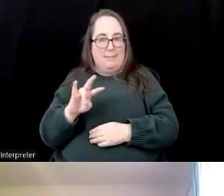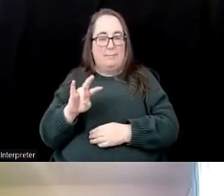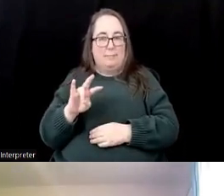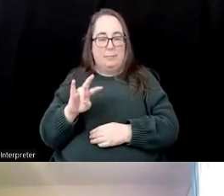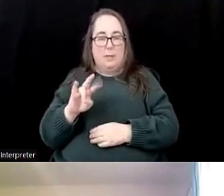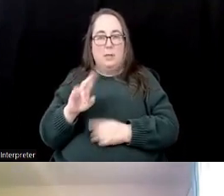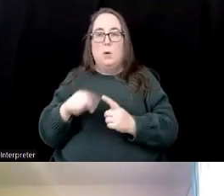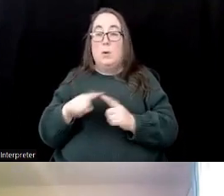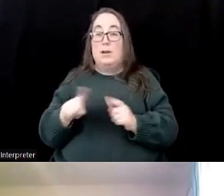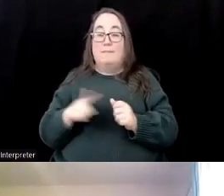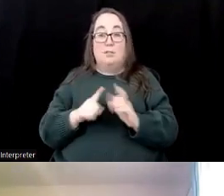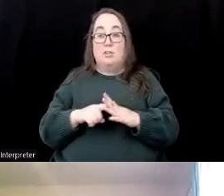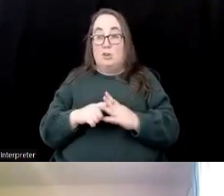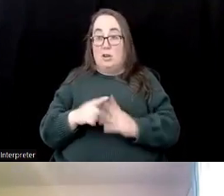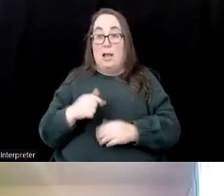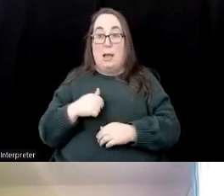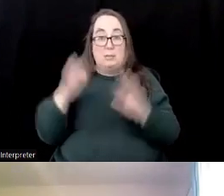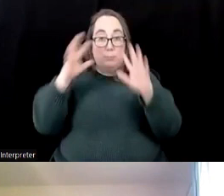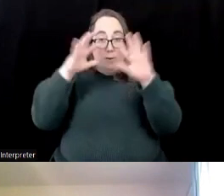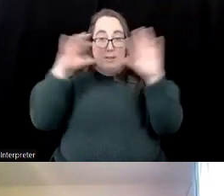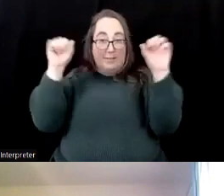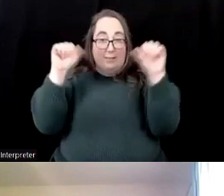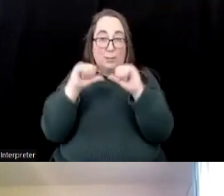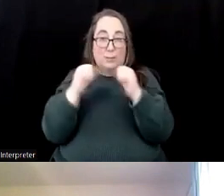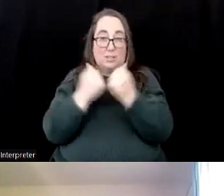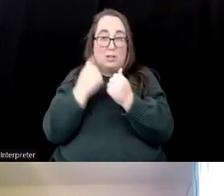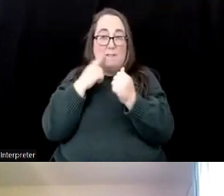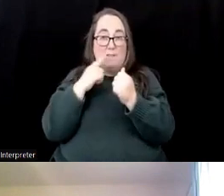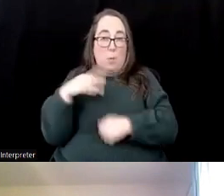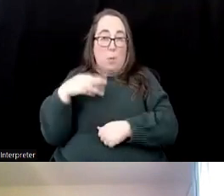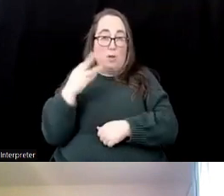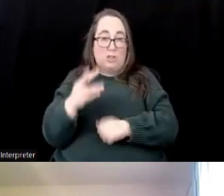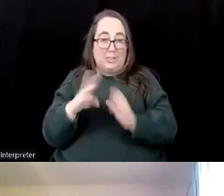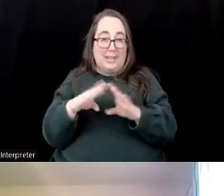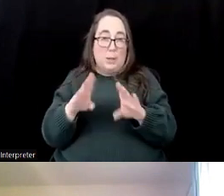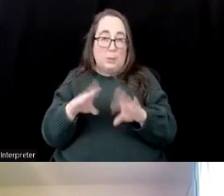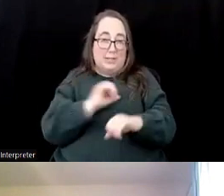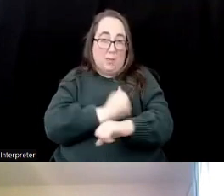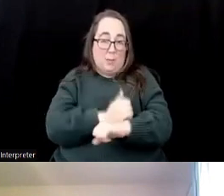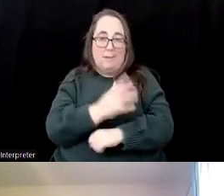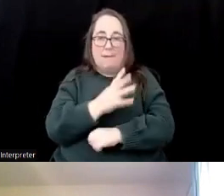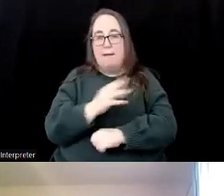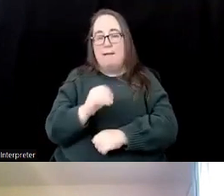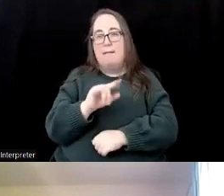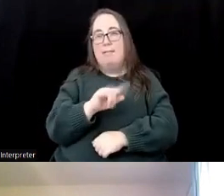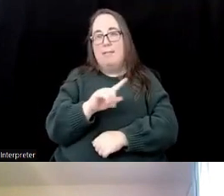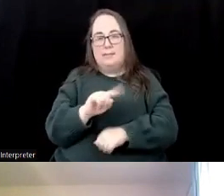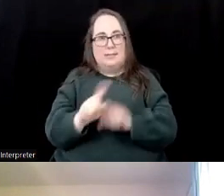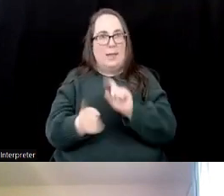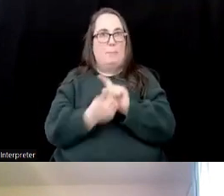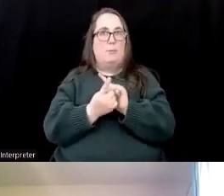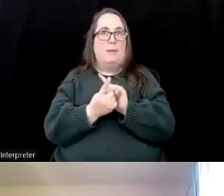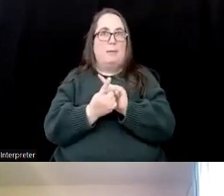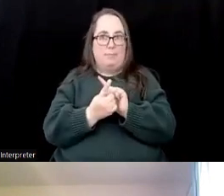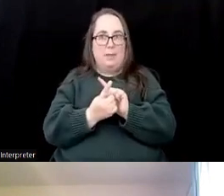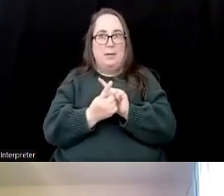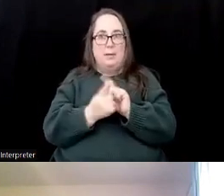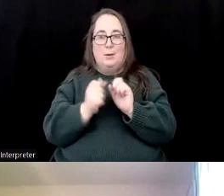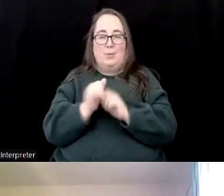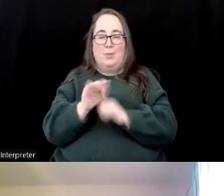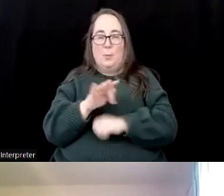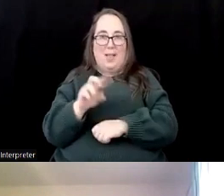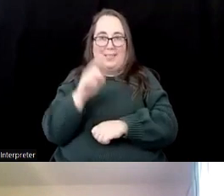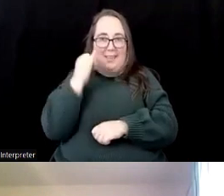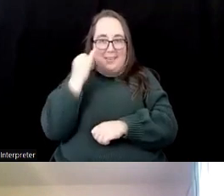this first started, I was actually the president of the Association of Washington Housing Authorities. And Liz came to me with this wild